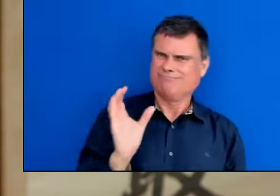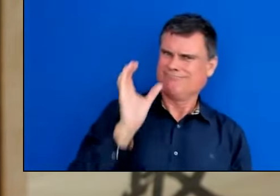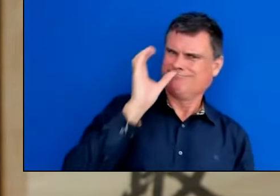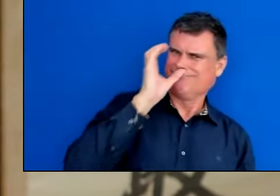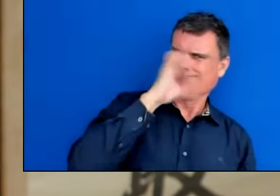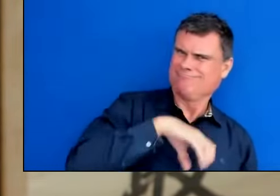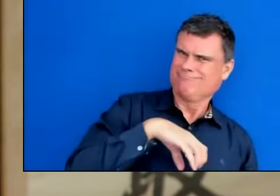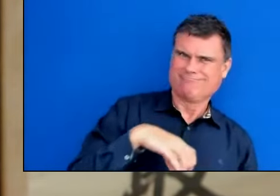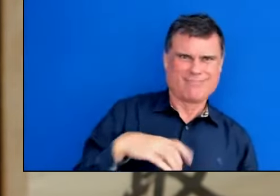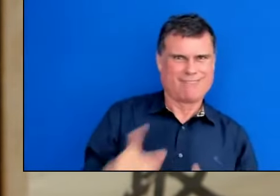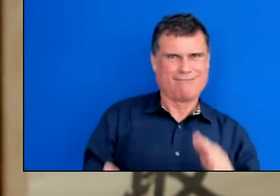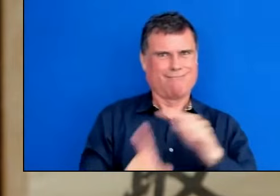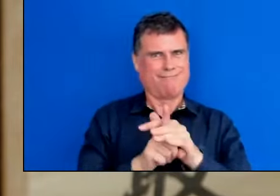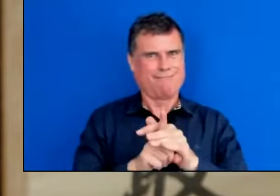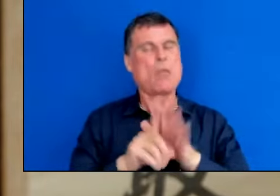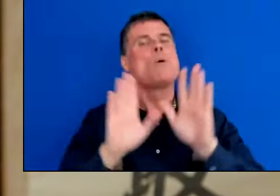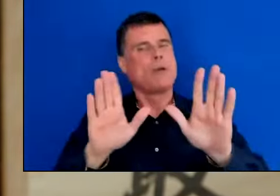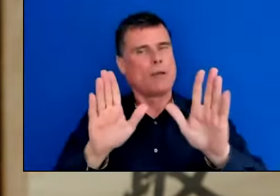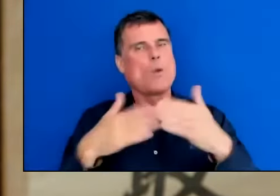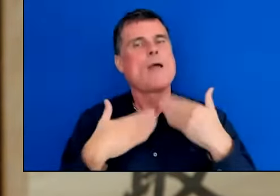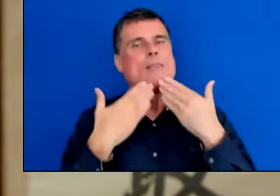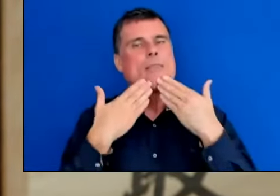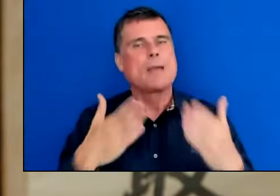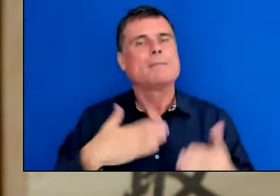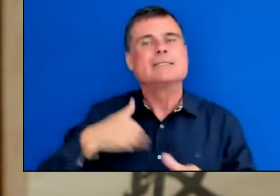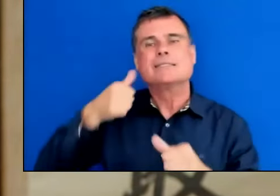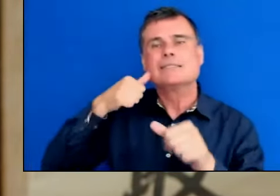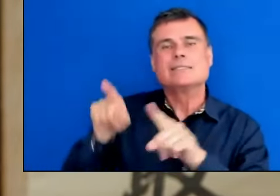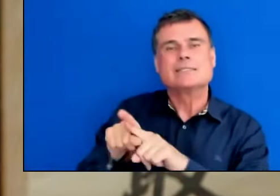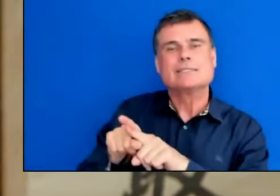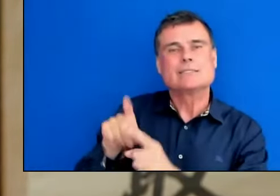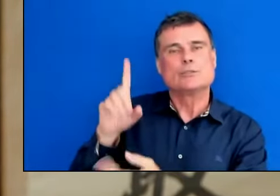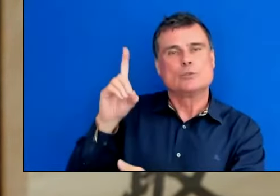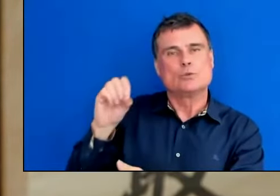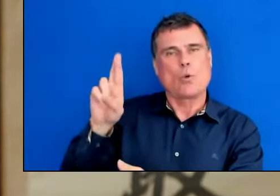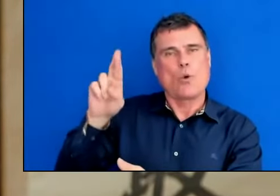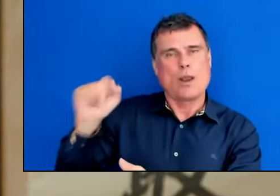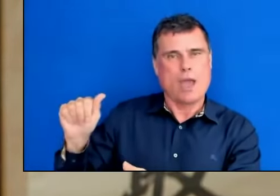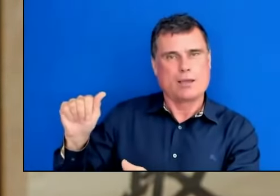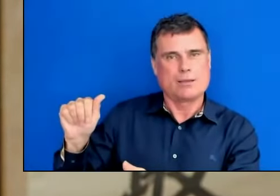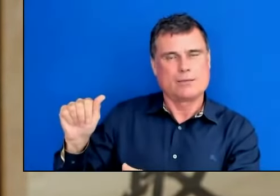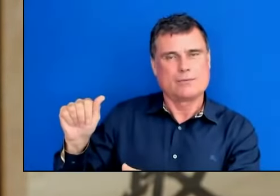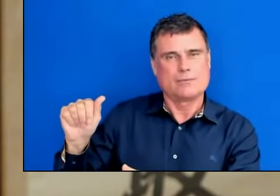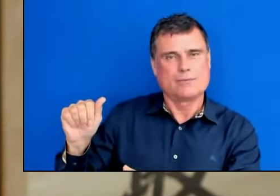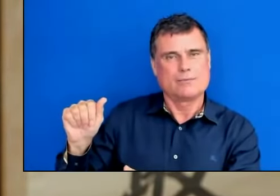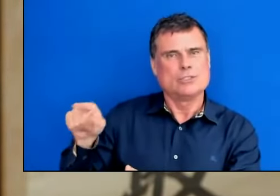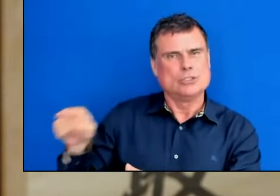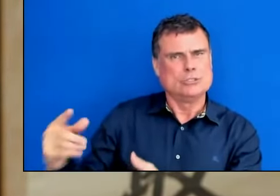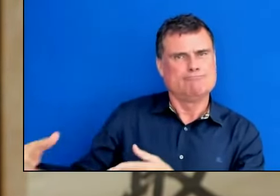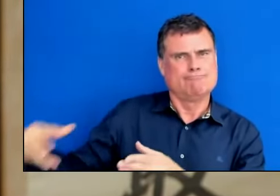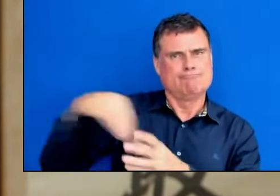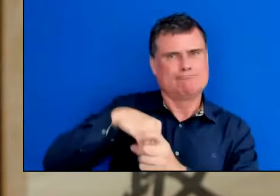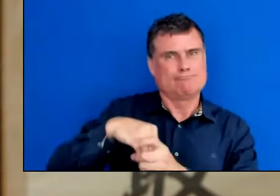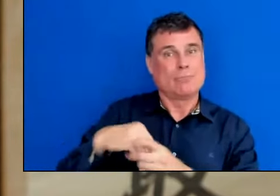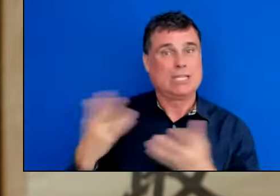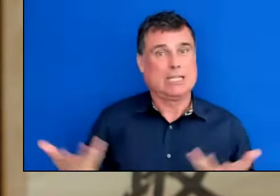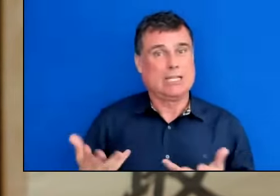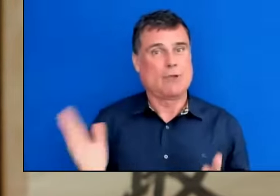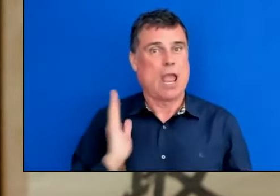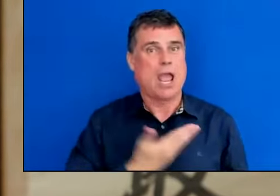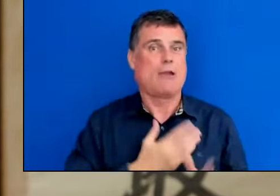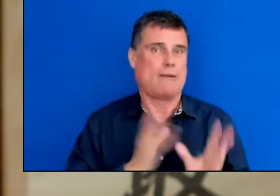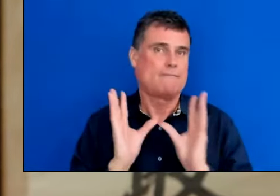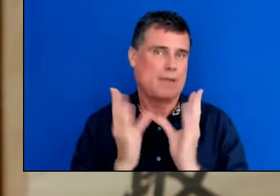it. But I just want to thank my sister Donna Yamamoto and my cousin Michael Taraguchi to be witnesses for our family for this